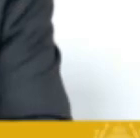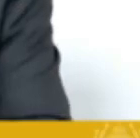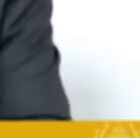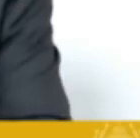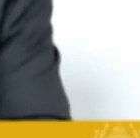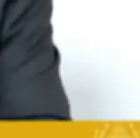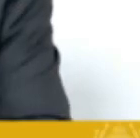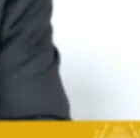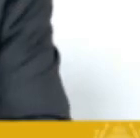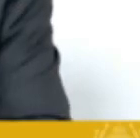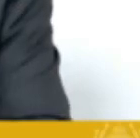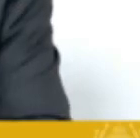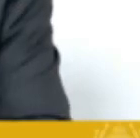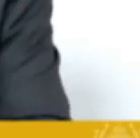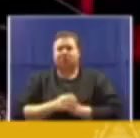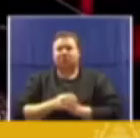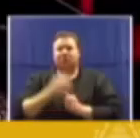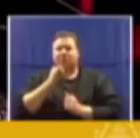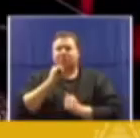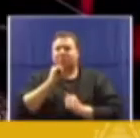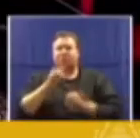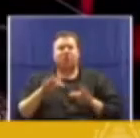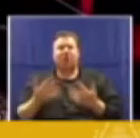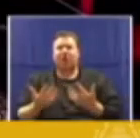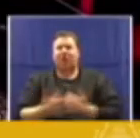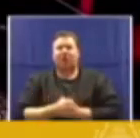cooperated with Parliament, with the process of